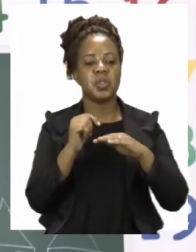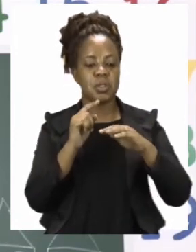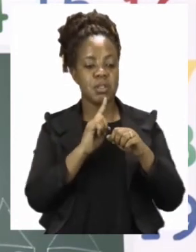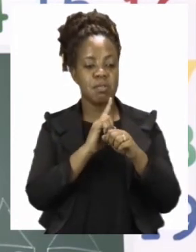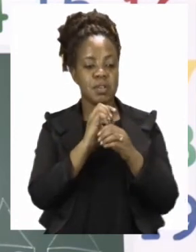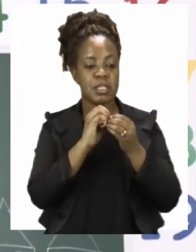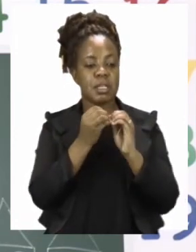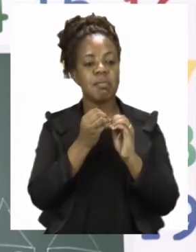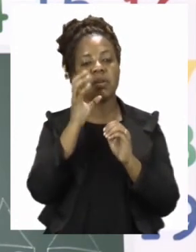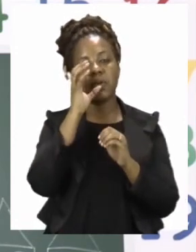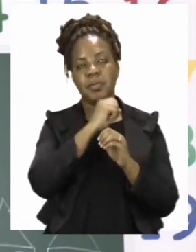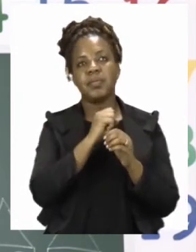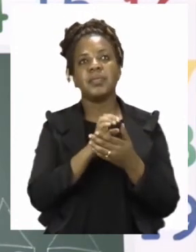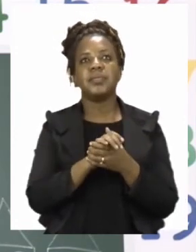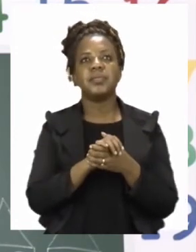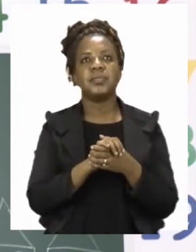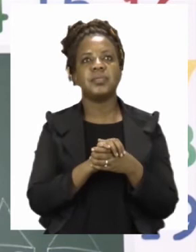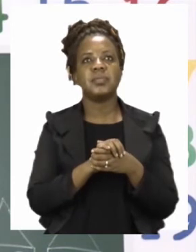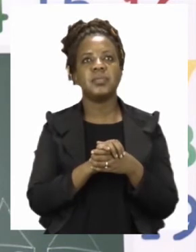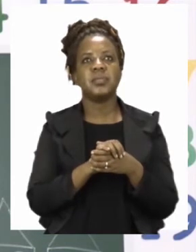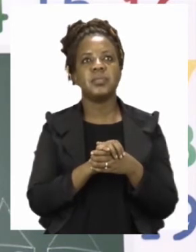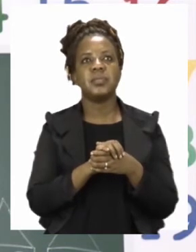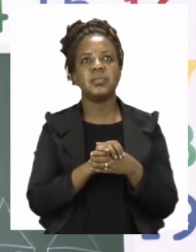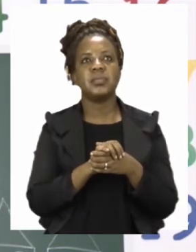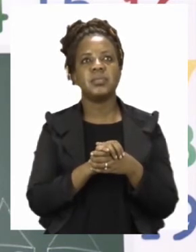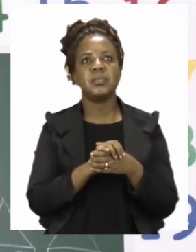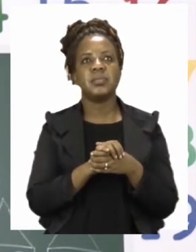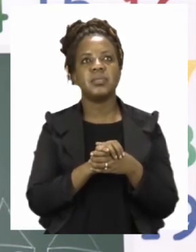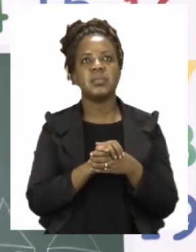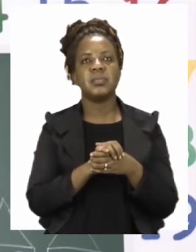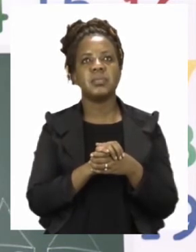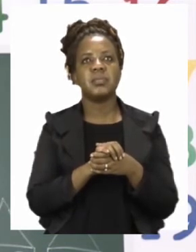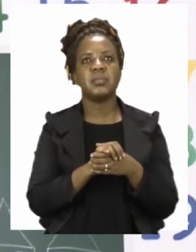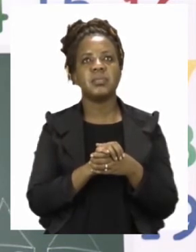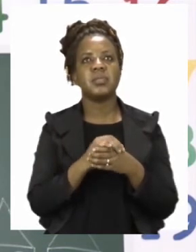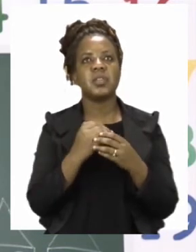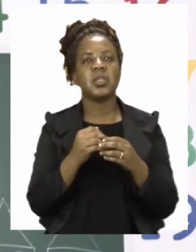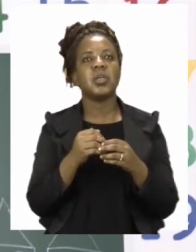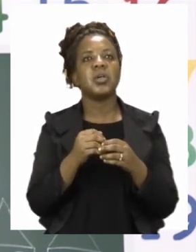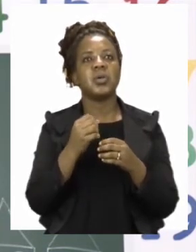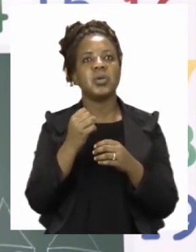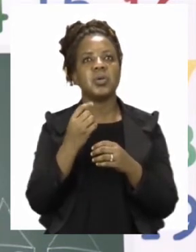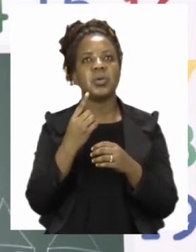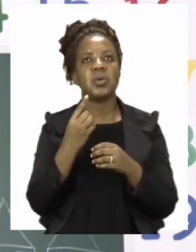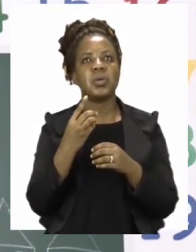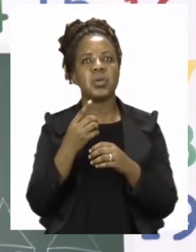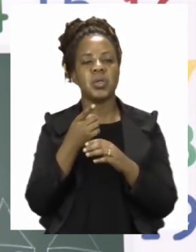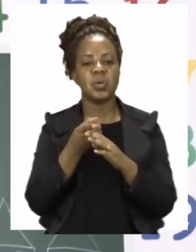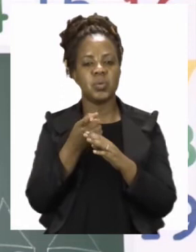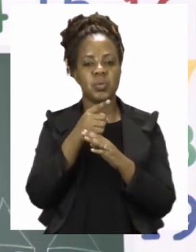20. So this is 20 sticks. And now we are going to take